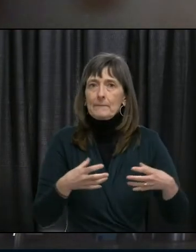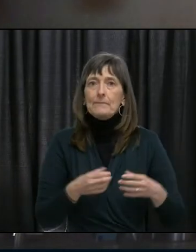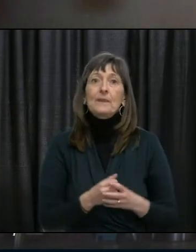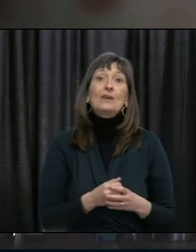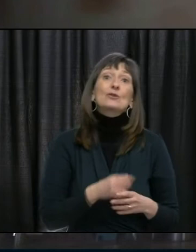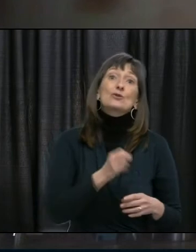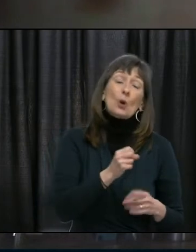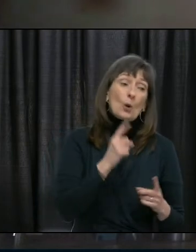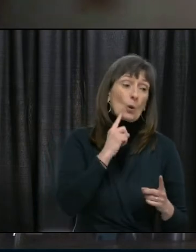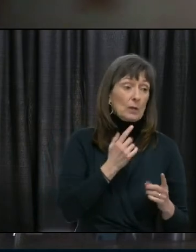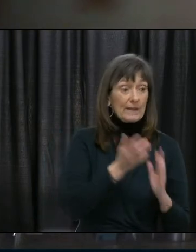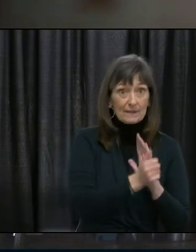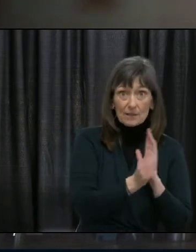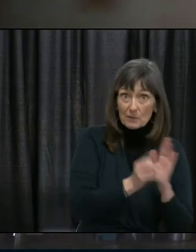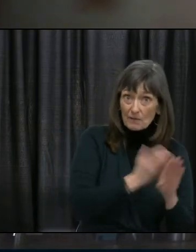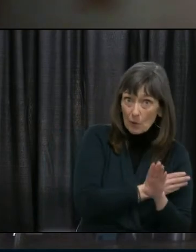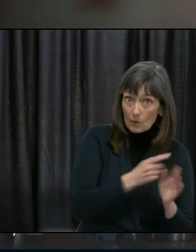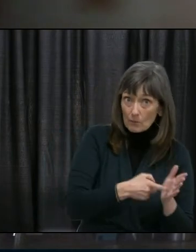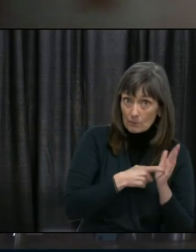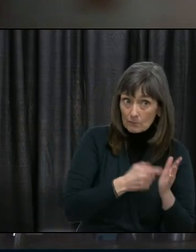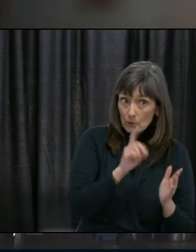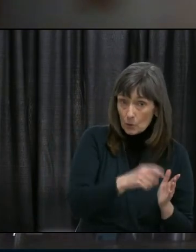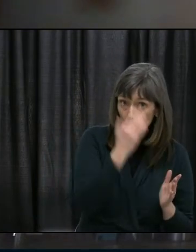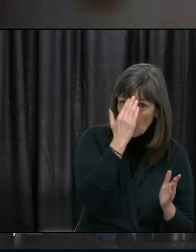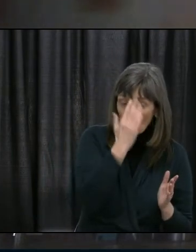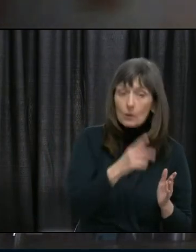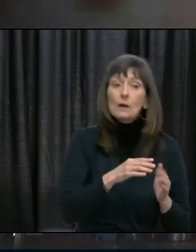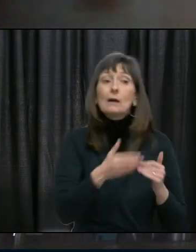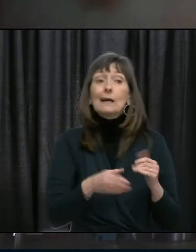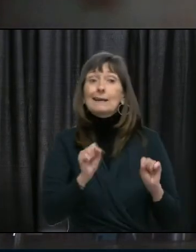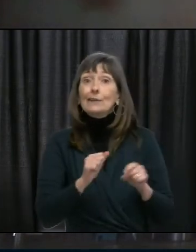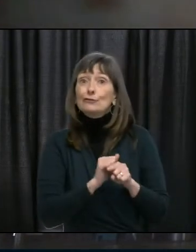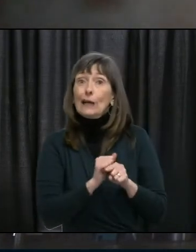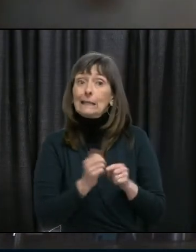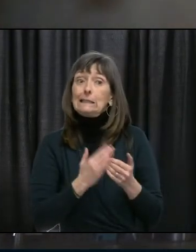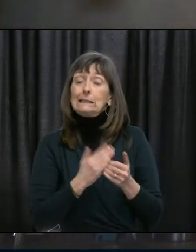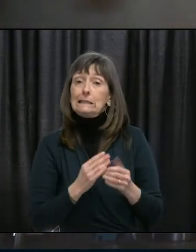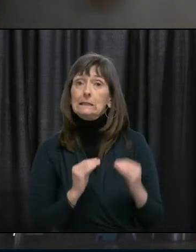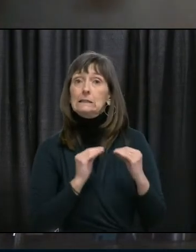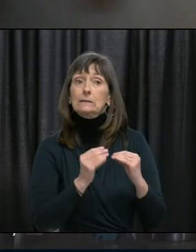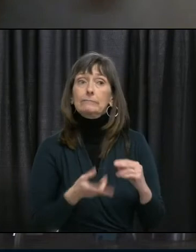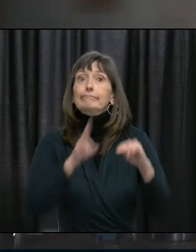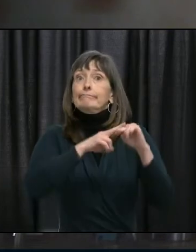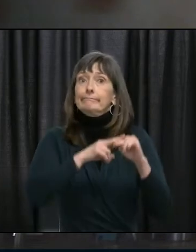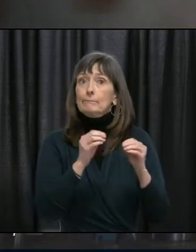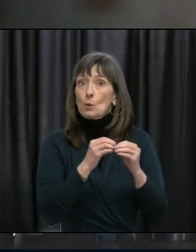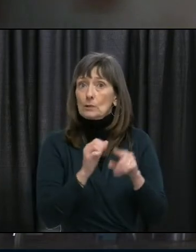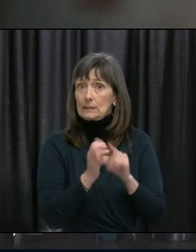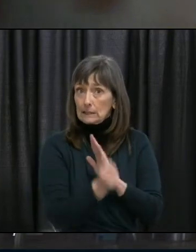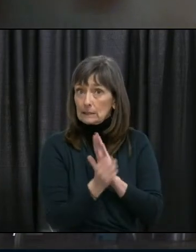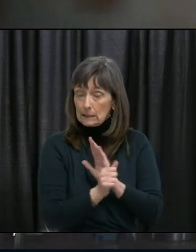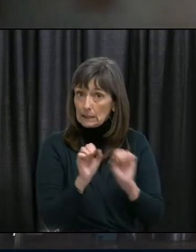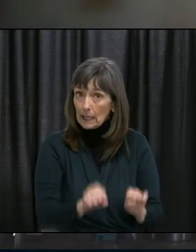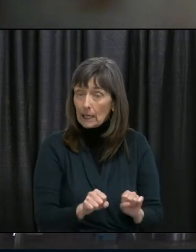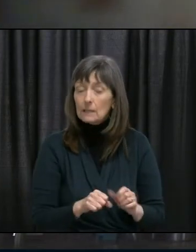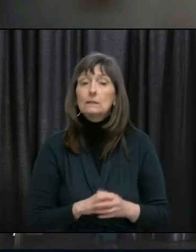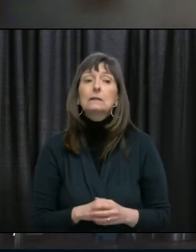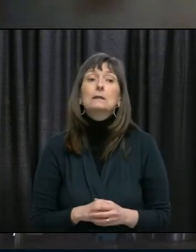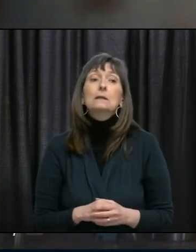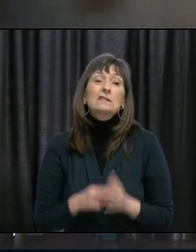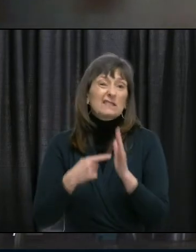be trained. We had actually originally expanded the pool of potential to people who were in healthcare, maybe as,